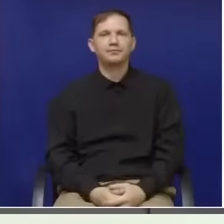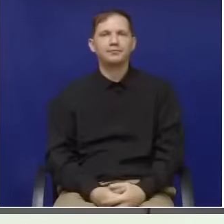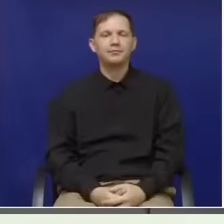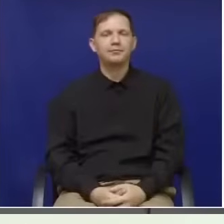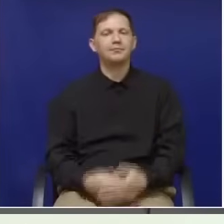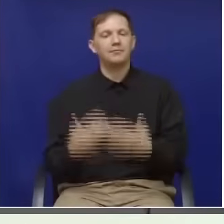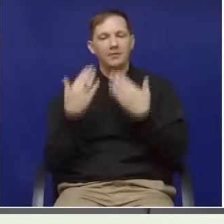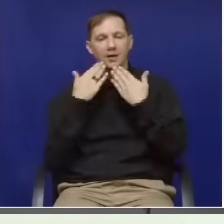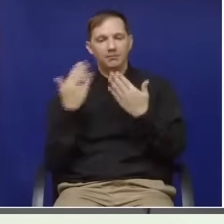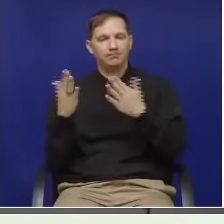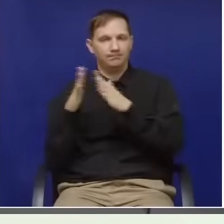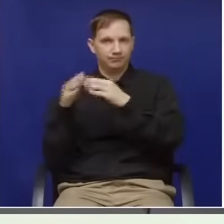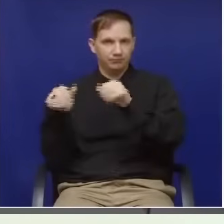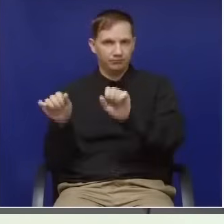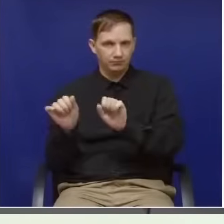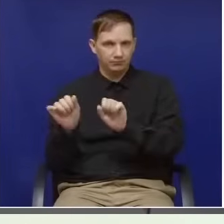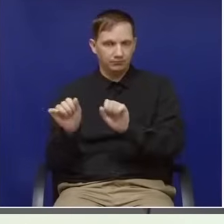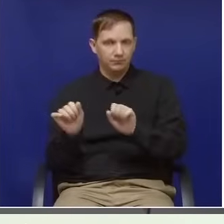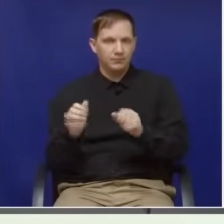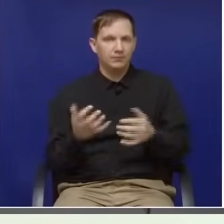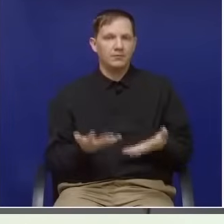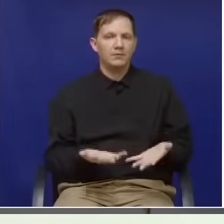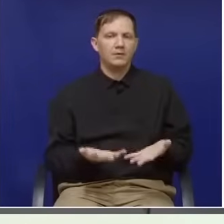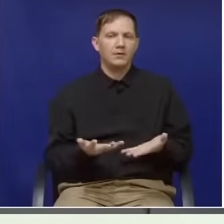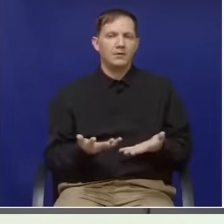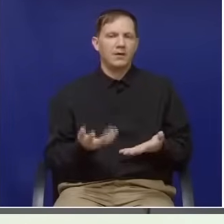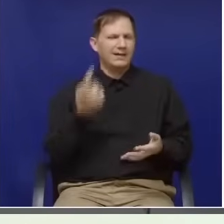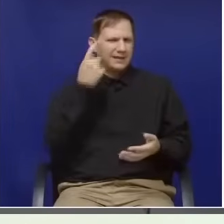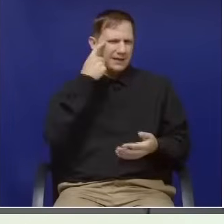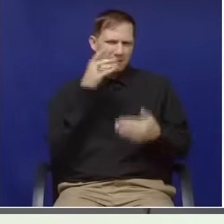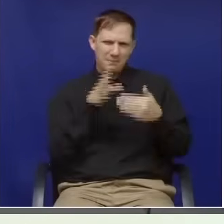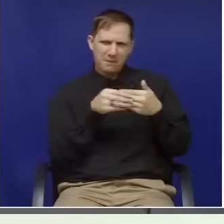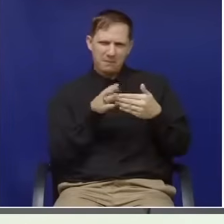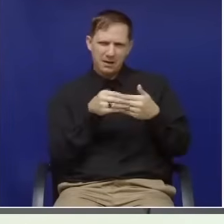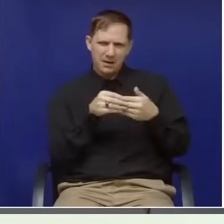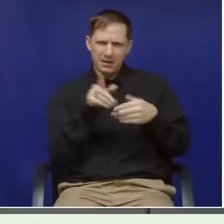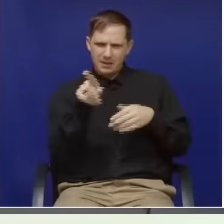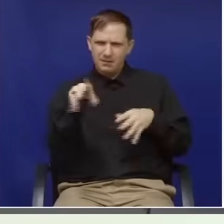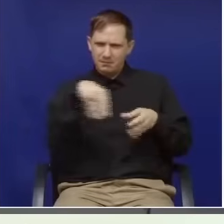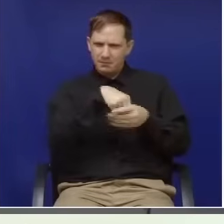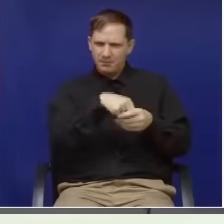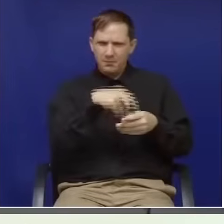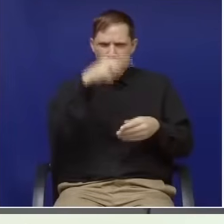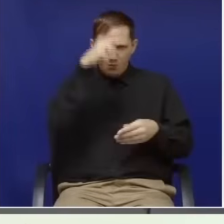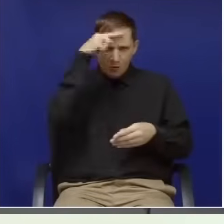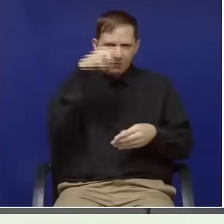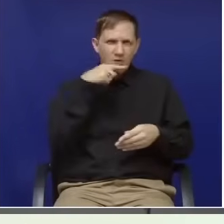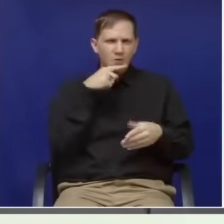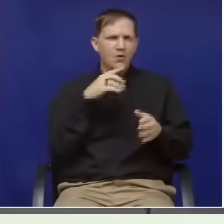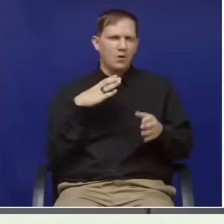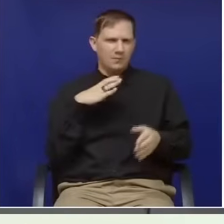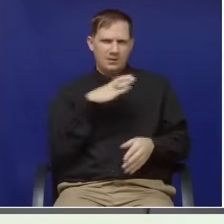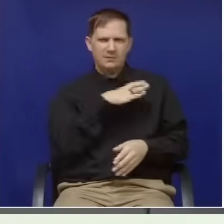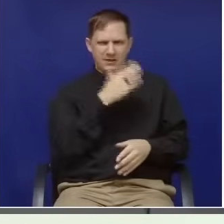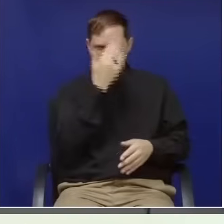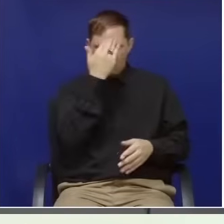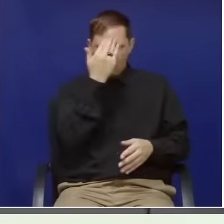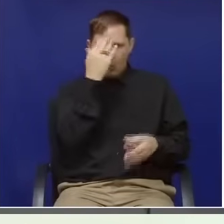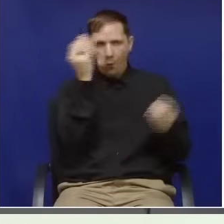Thank you, House Chairperson. I think the member sits in the portfolio committee and he knows what he's saying is factually